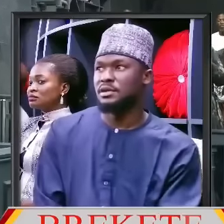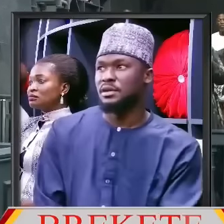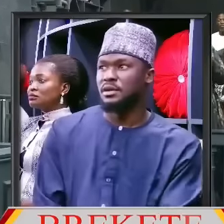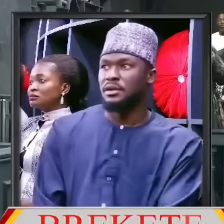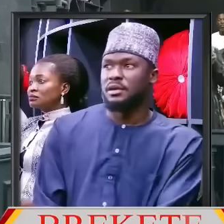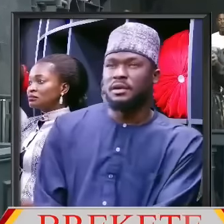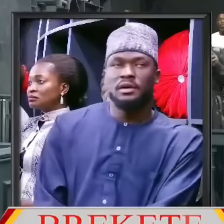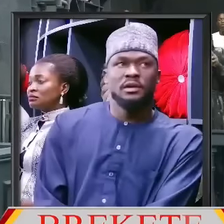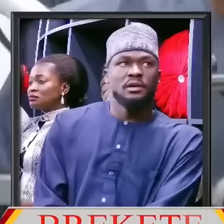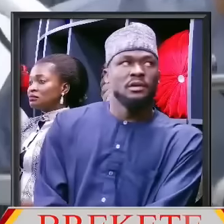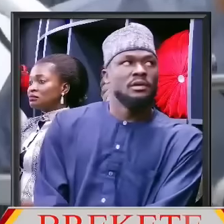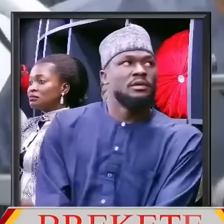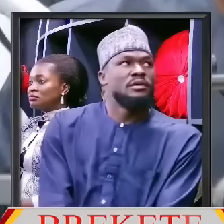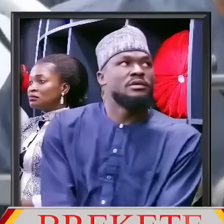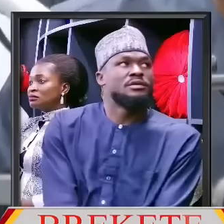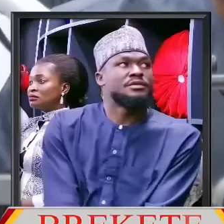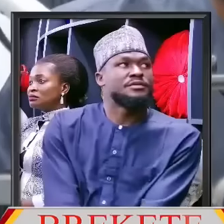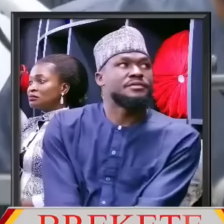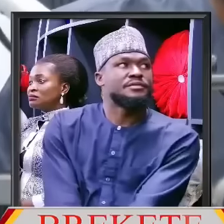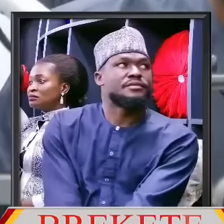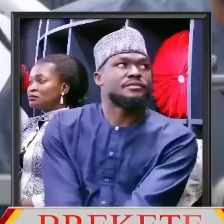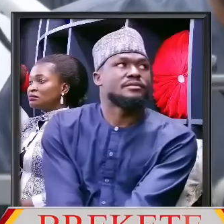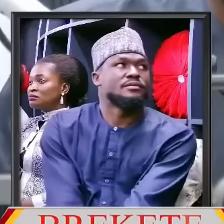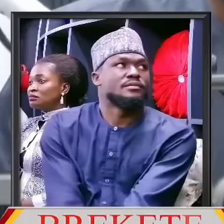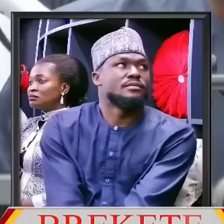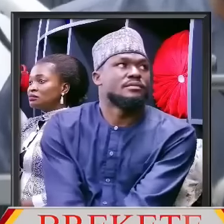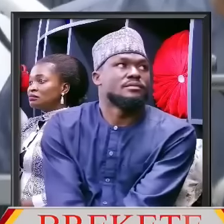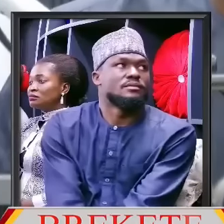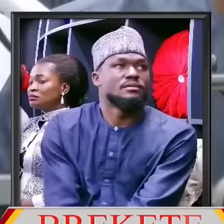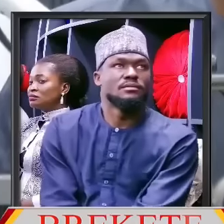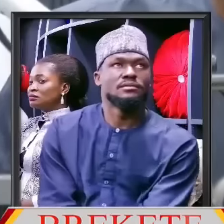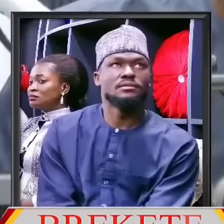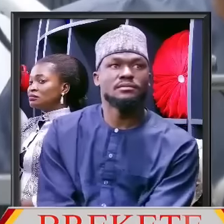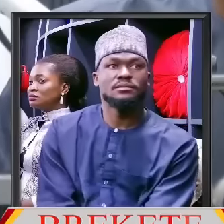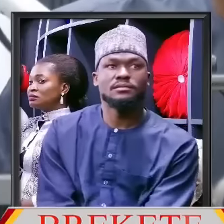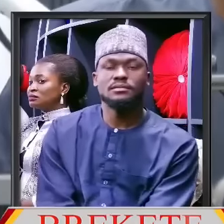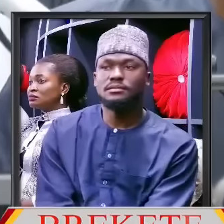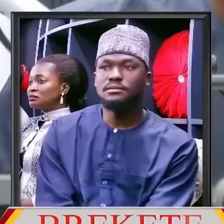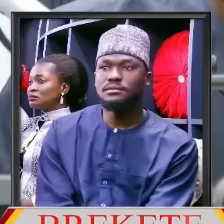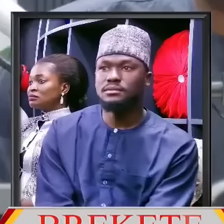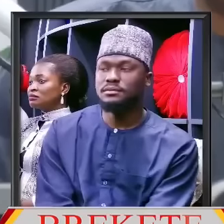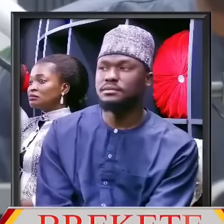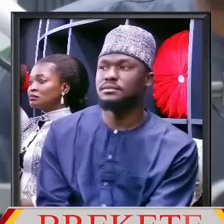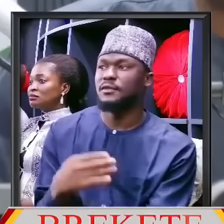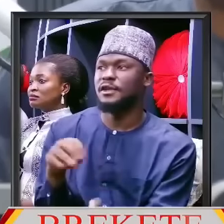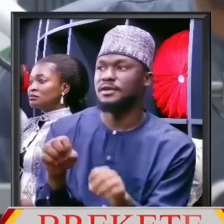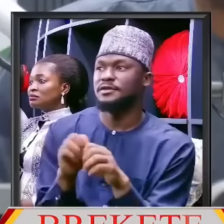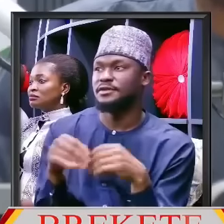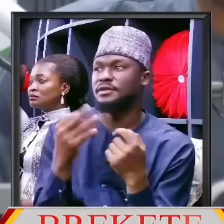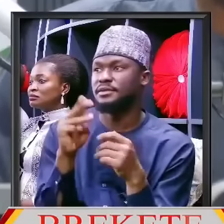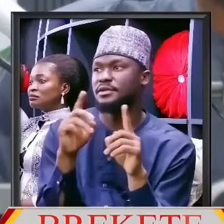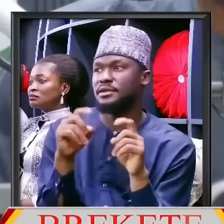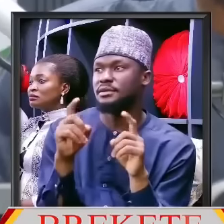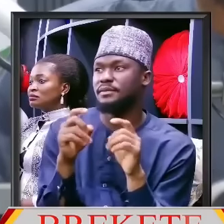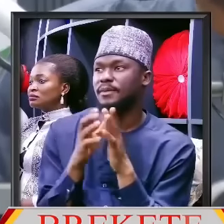them matriculation numbers. Yes, sir. Was taking school fees from them. Yes, sir. And also administering exams to yes, them. Yes, sir.